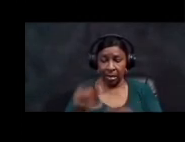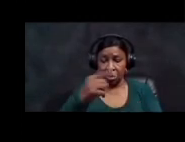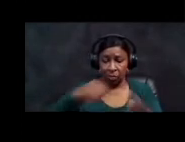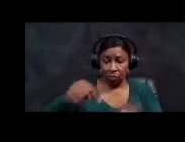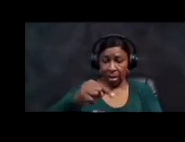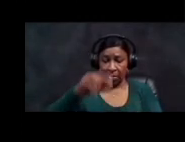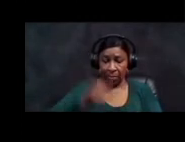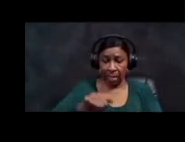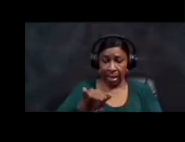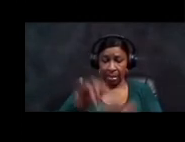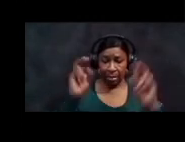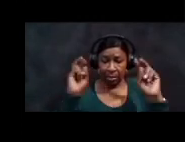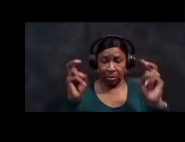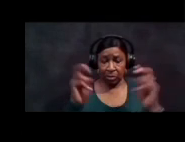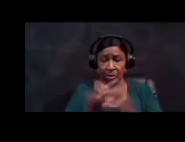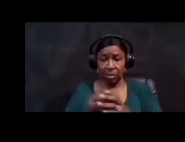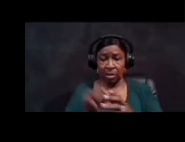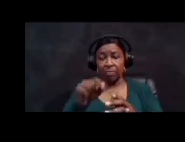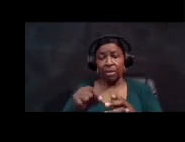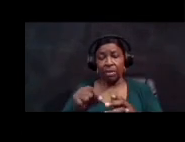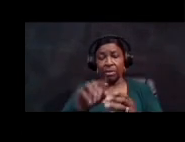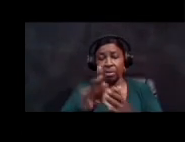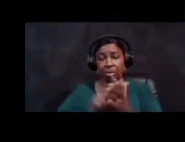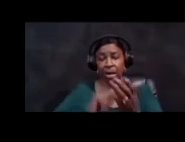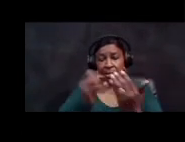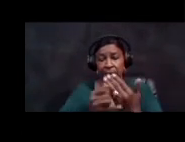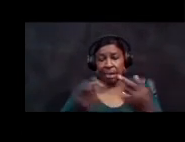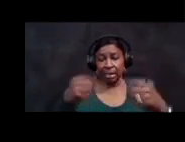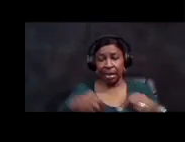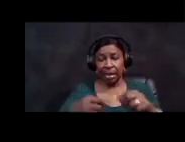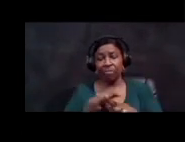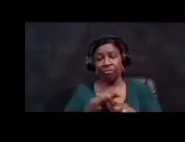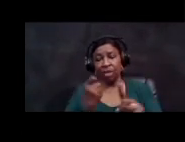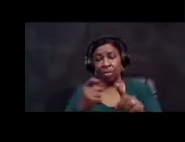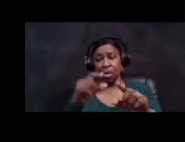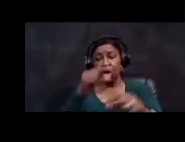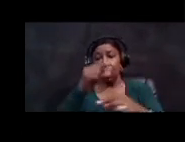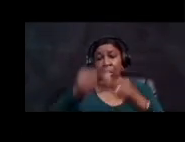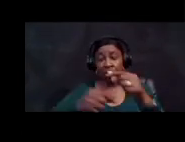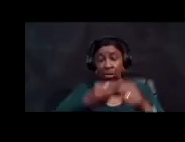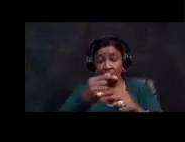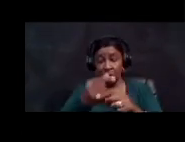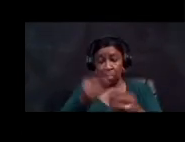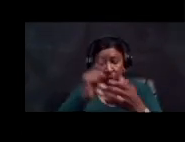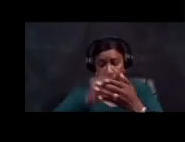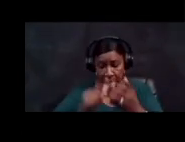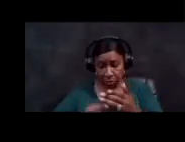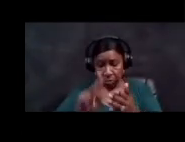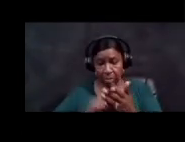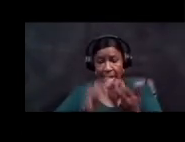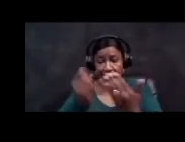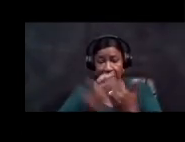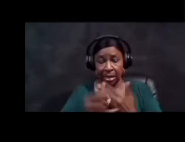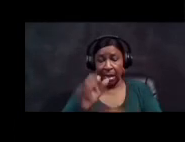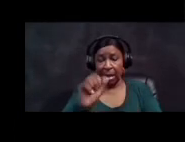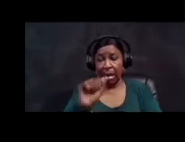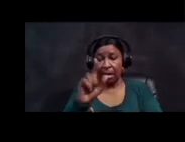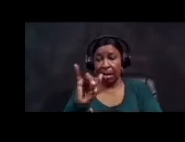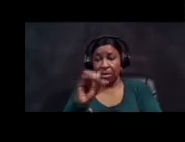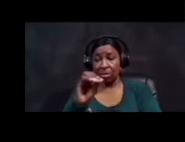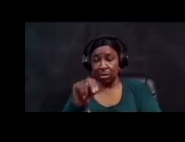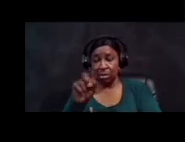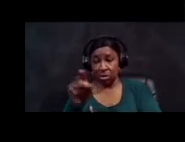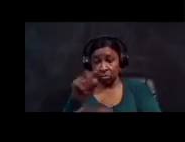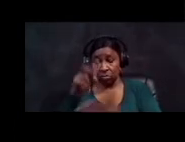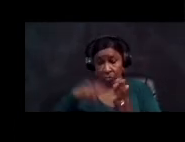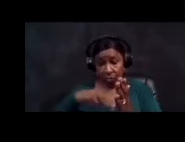came out of a global research project that Alison was leading, And I was one of the people who was working on the US